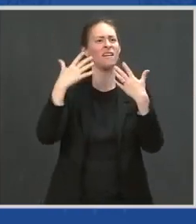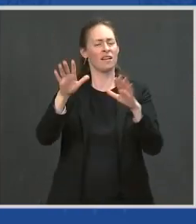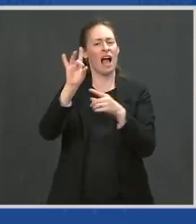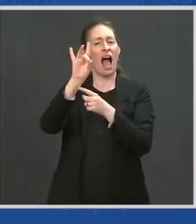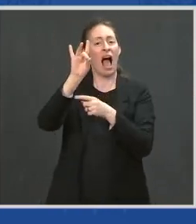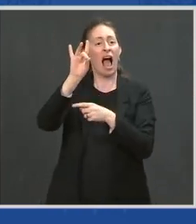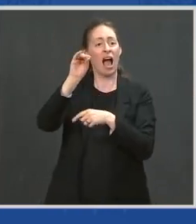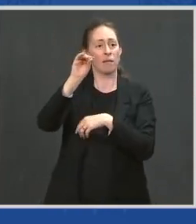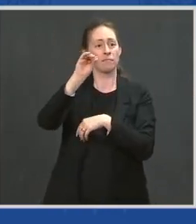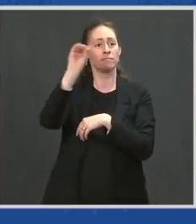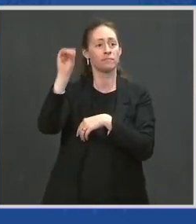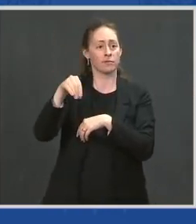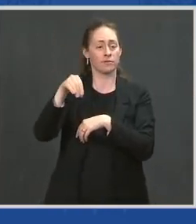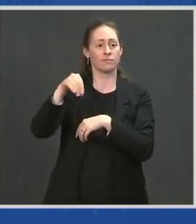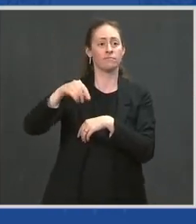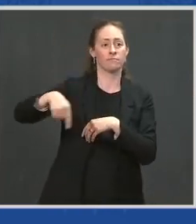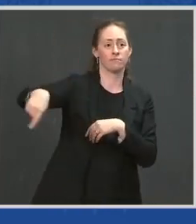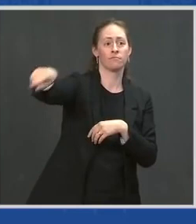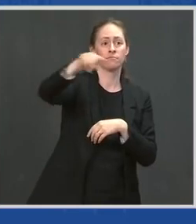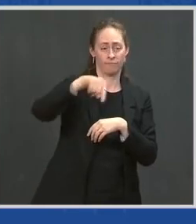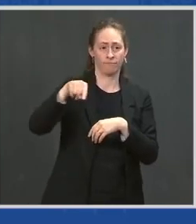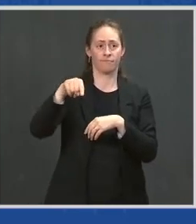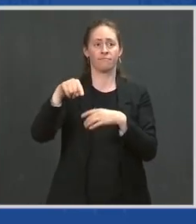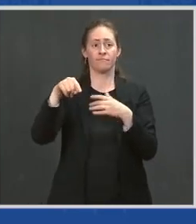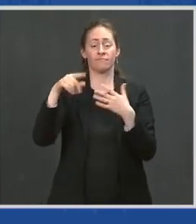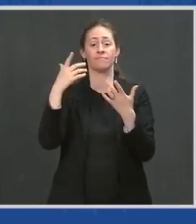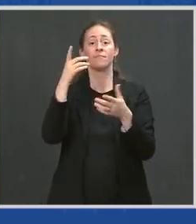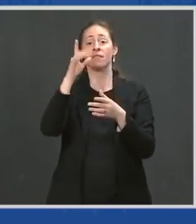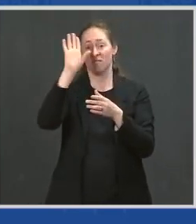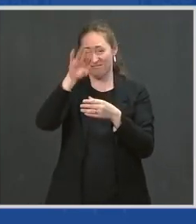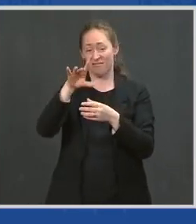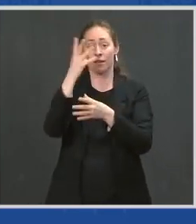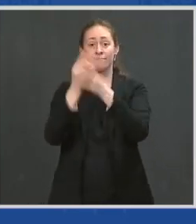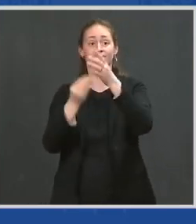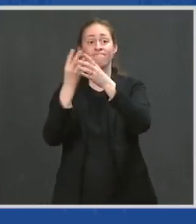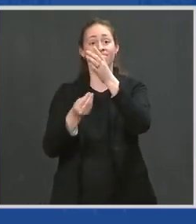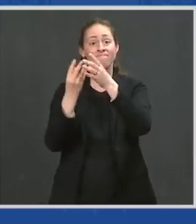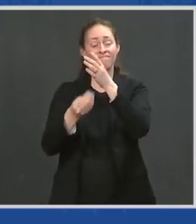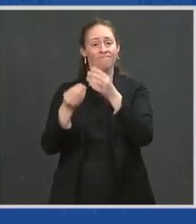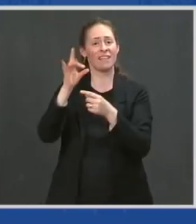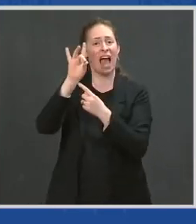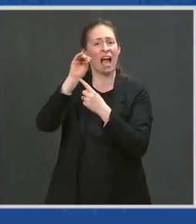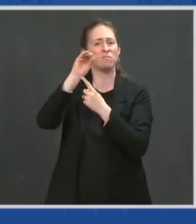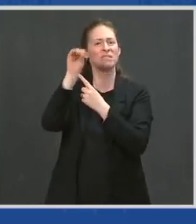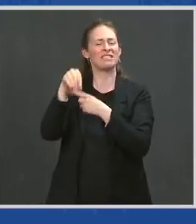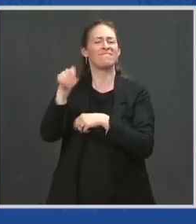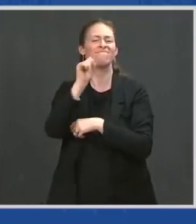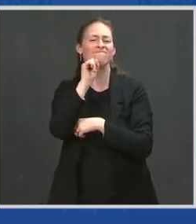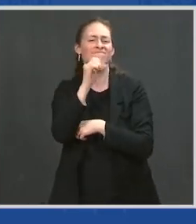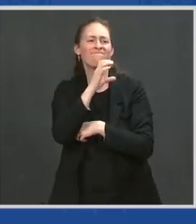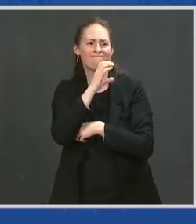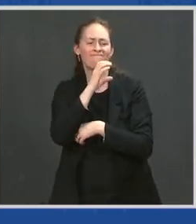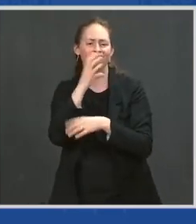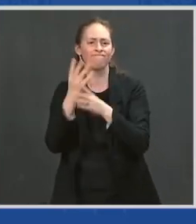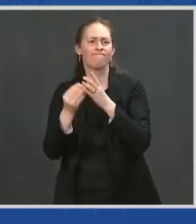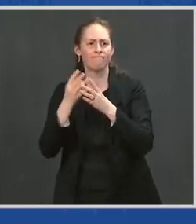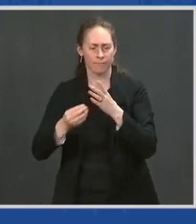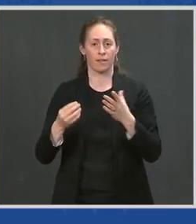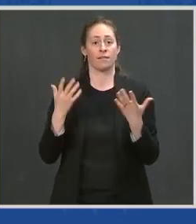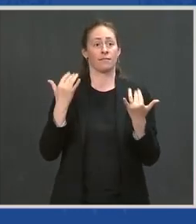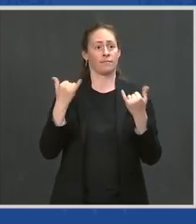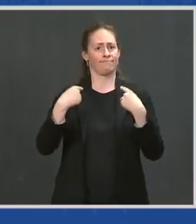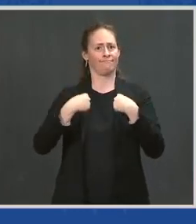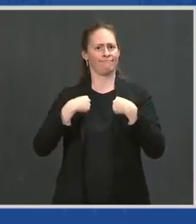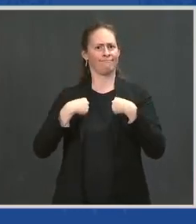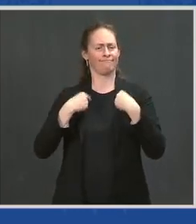deaths before we started vaccinating. When I took office, 8% of the people over 65 had received